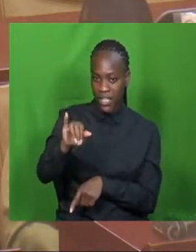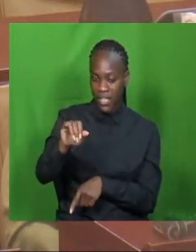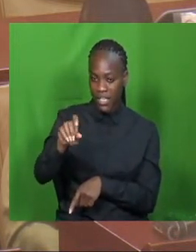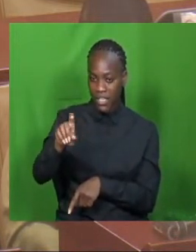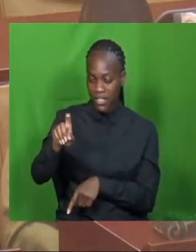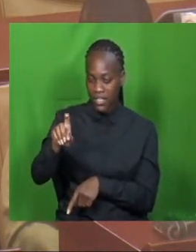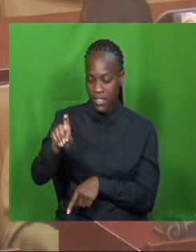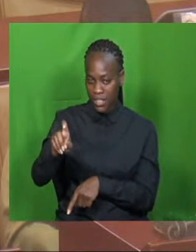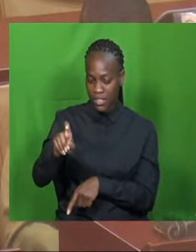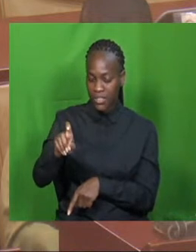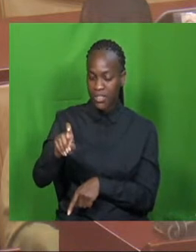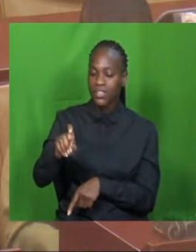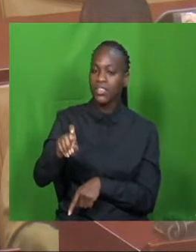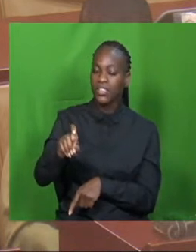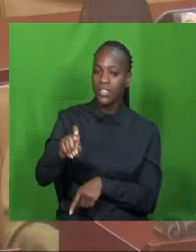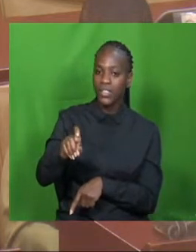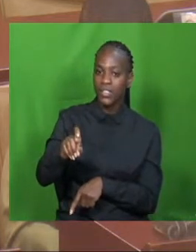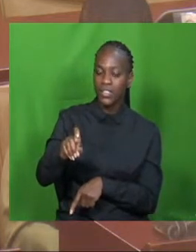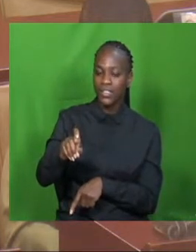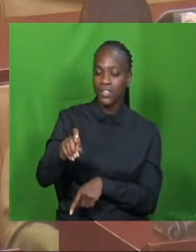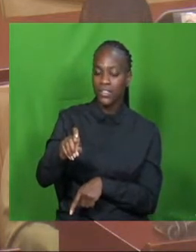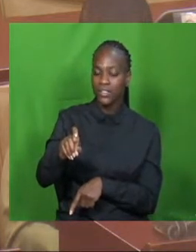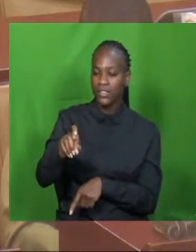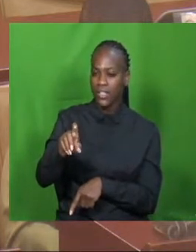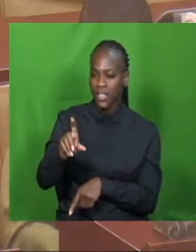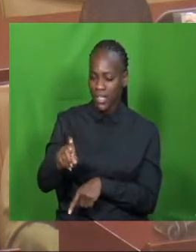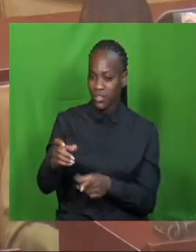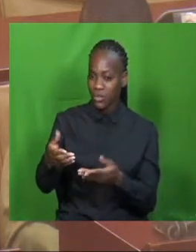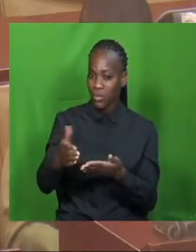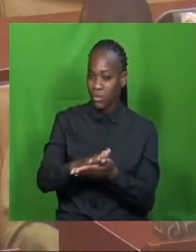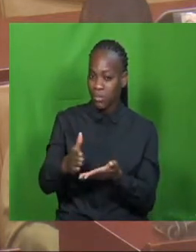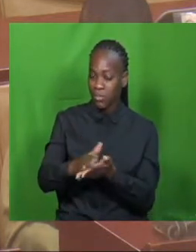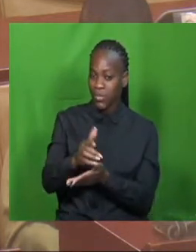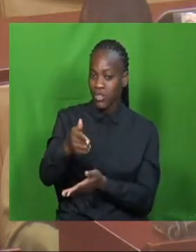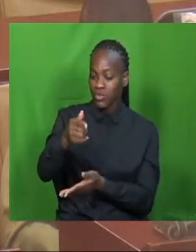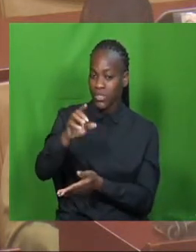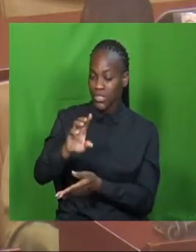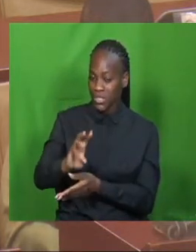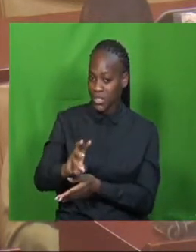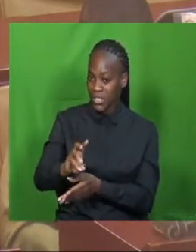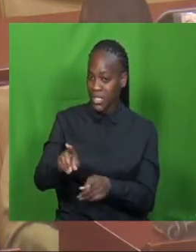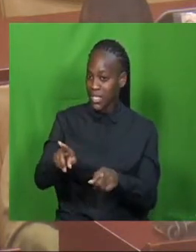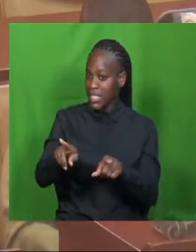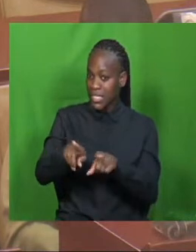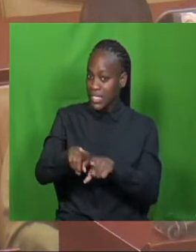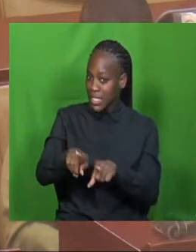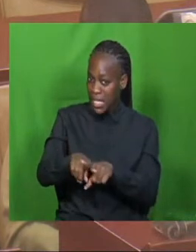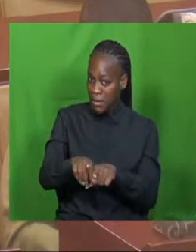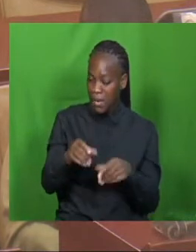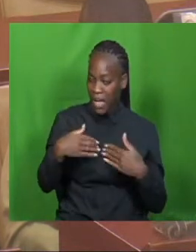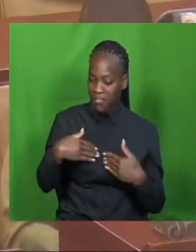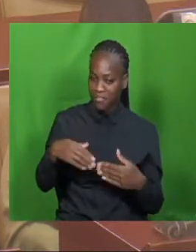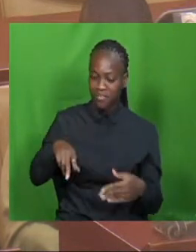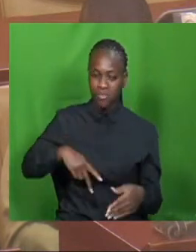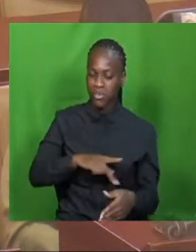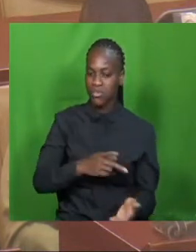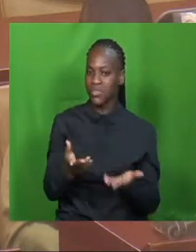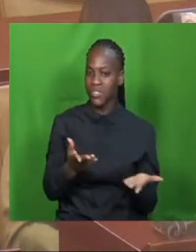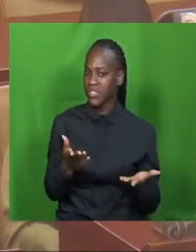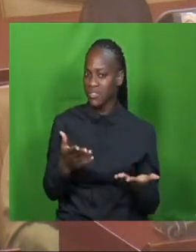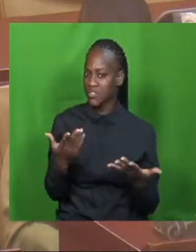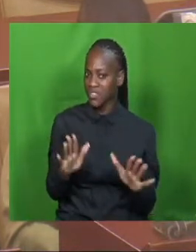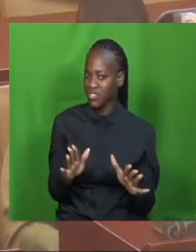everybody else, except Mr. H. Osei Oponchecheku. So, Mr. Speaker, if that